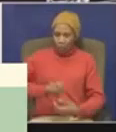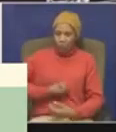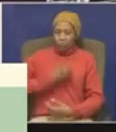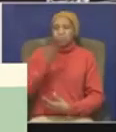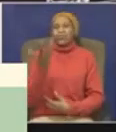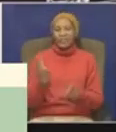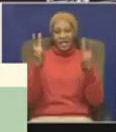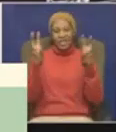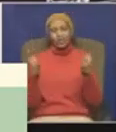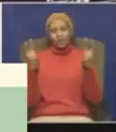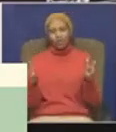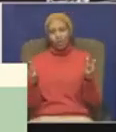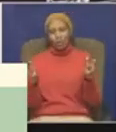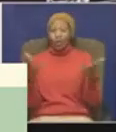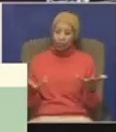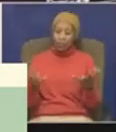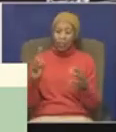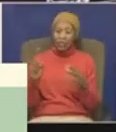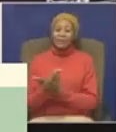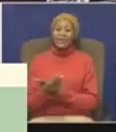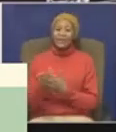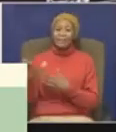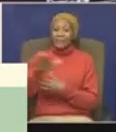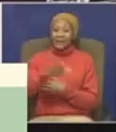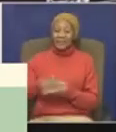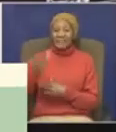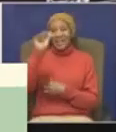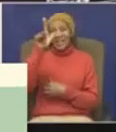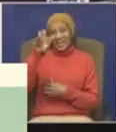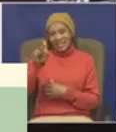of the living conditions of the people of Alexandra. I take